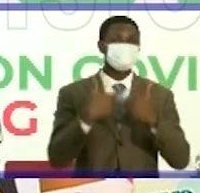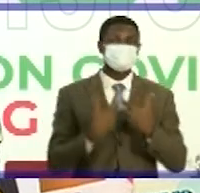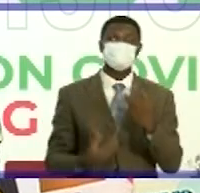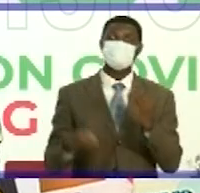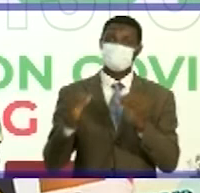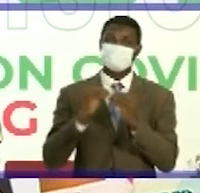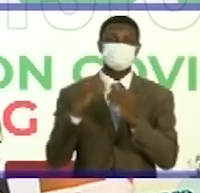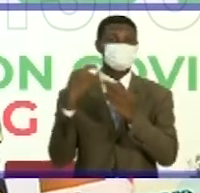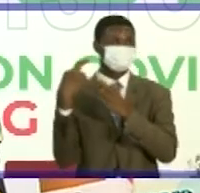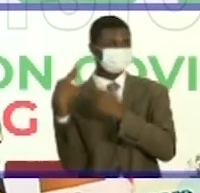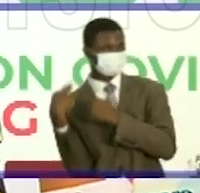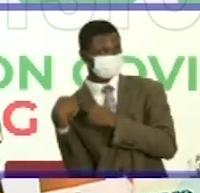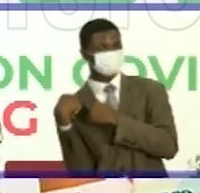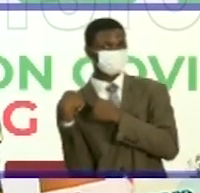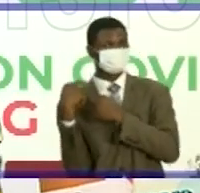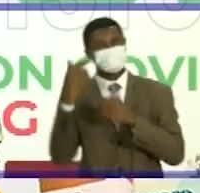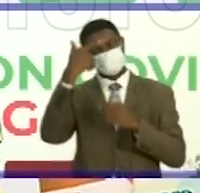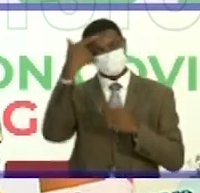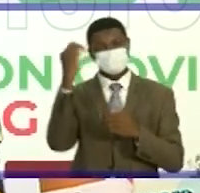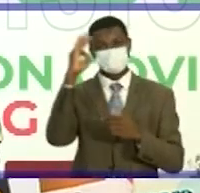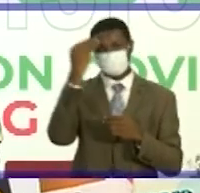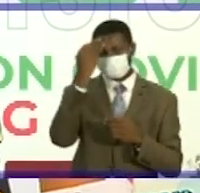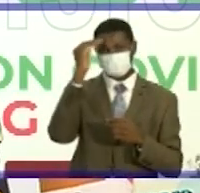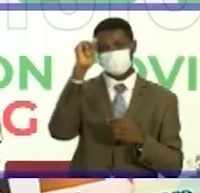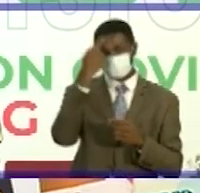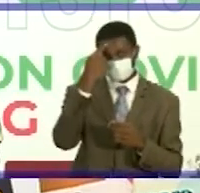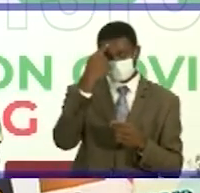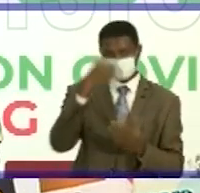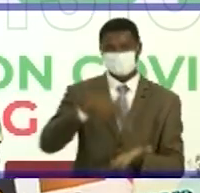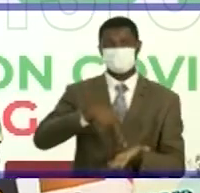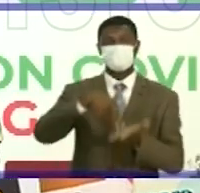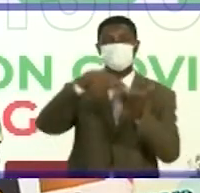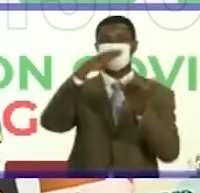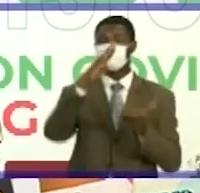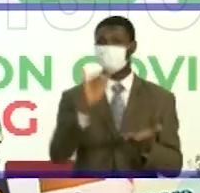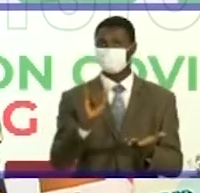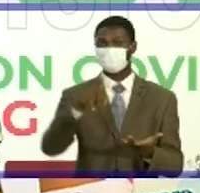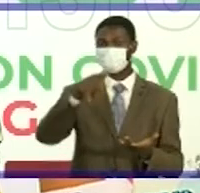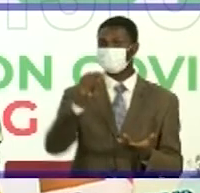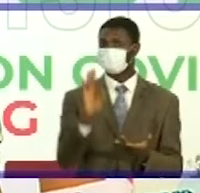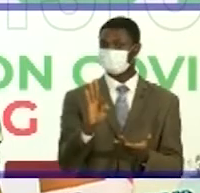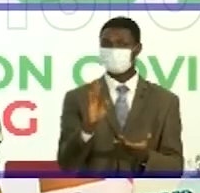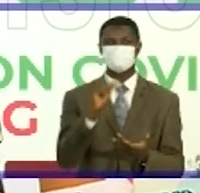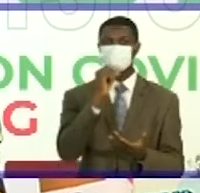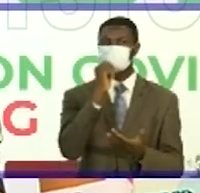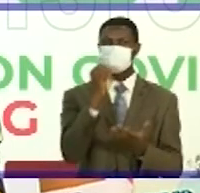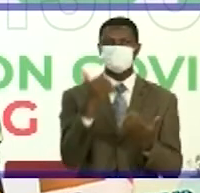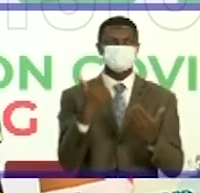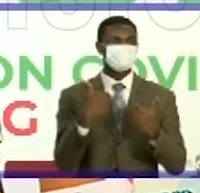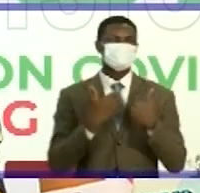because the federal government, as represented by the task force, does not have direct dealings with the